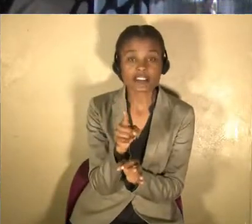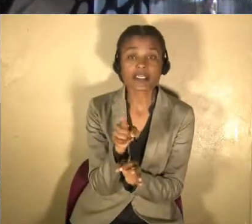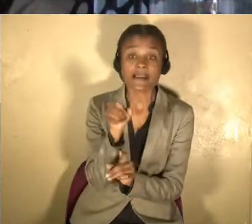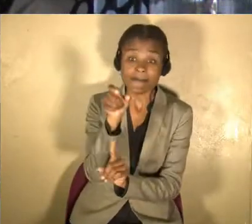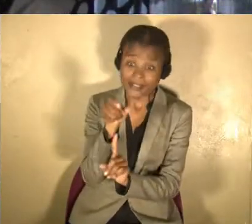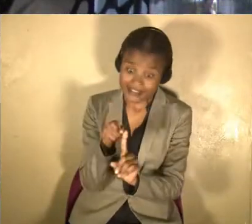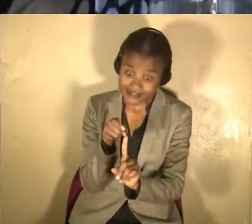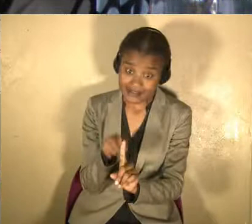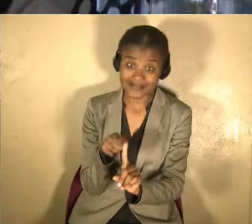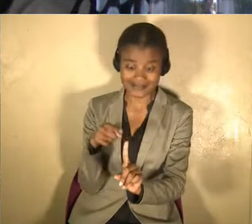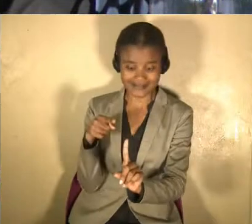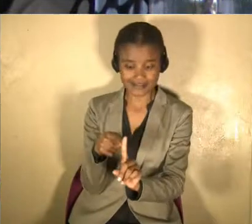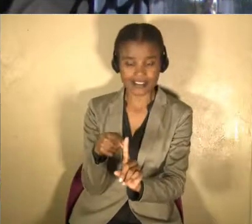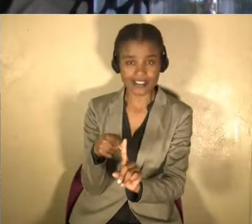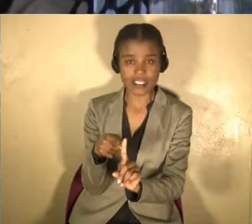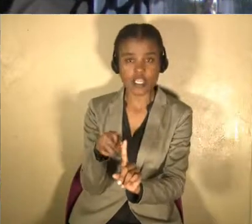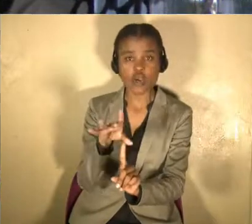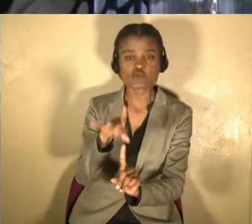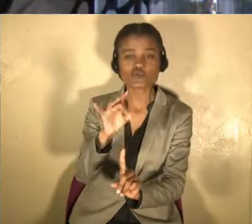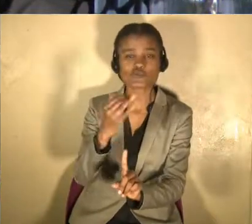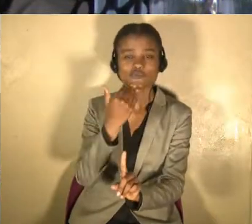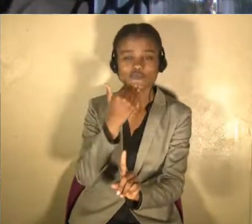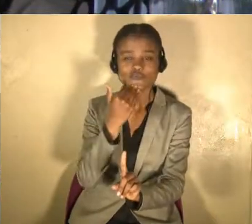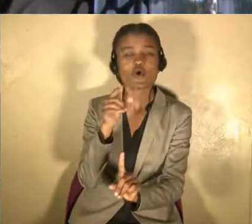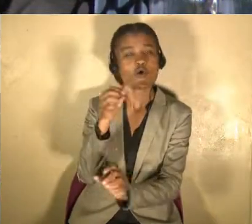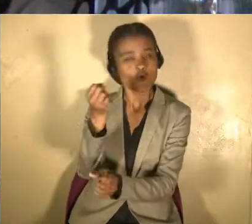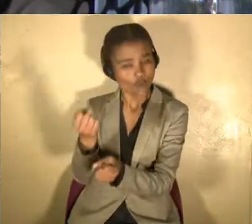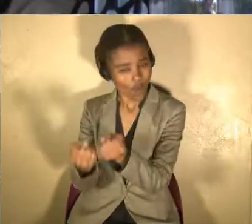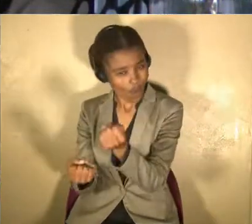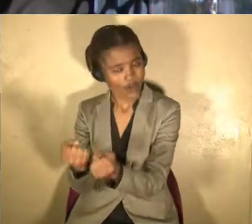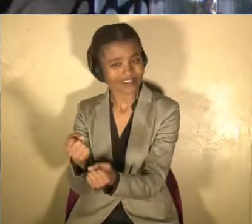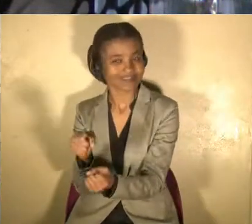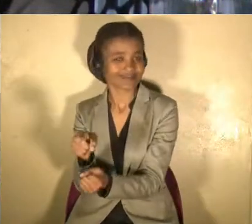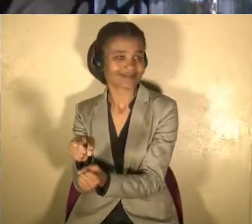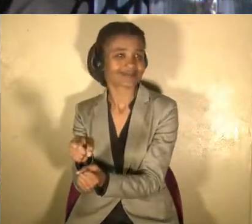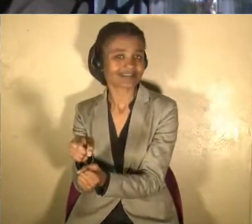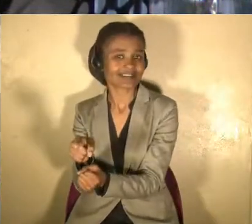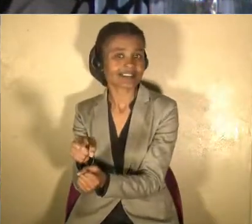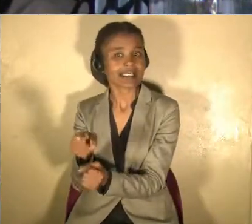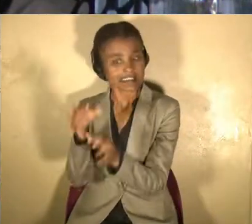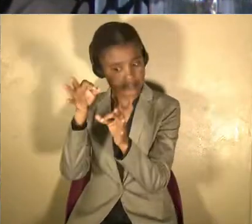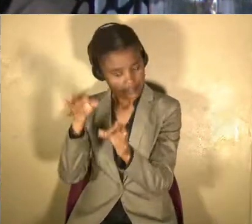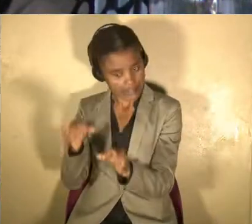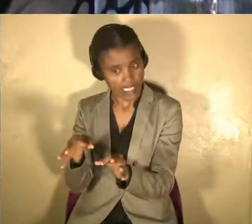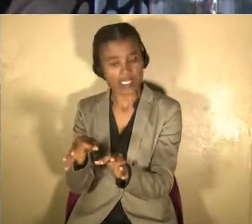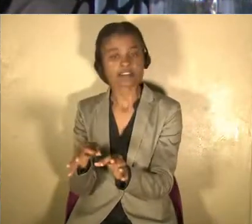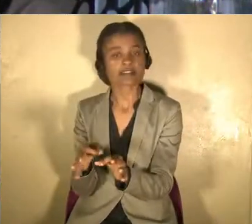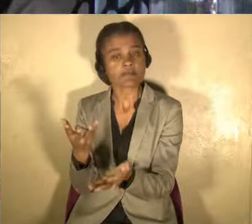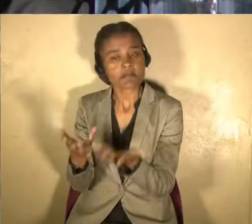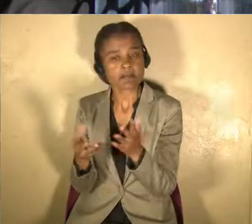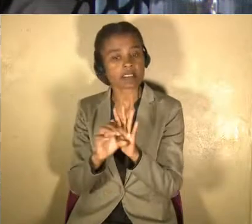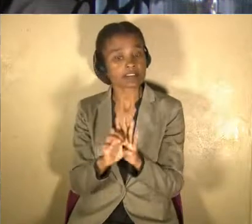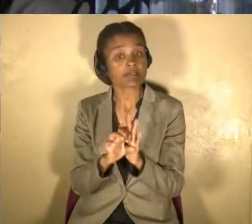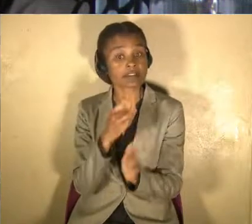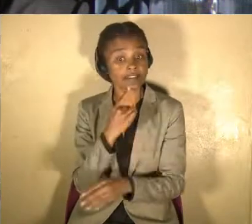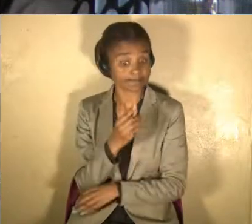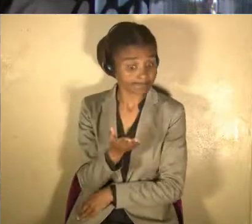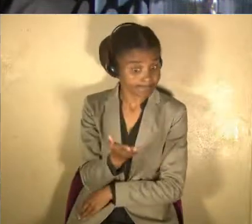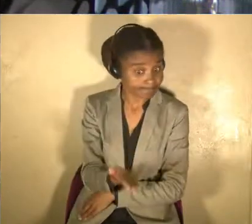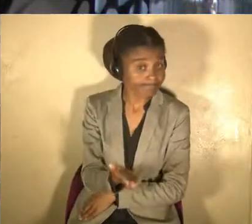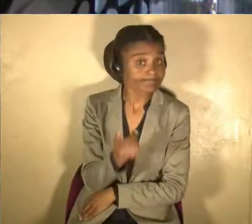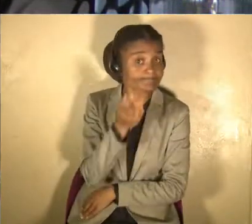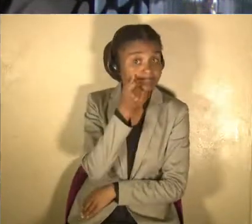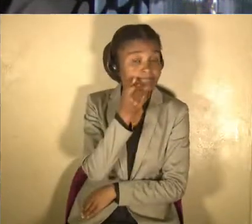hore. Ntate Mahlangu, I'm giving you authority hore ube a guardian of this